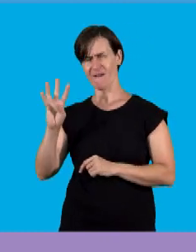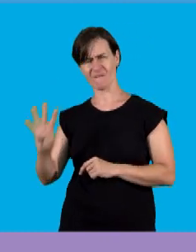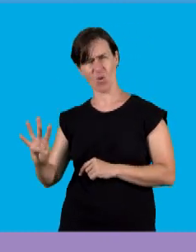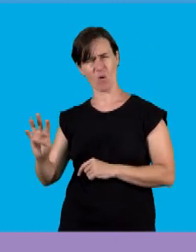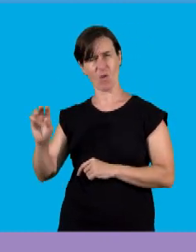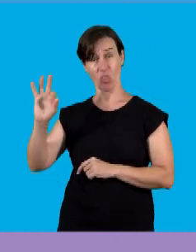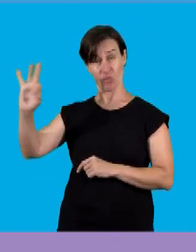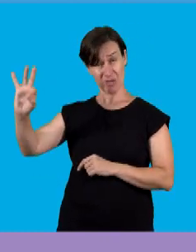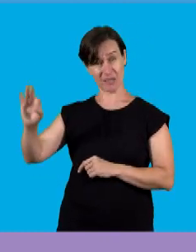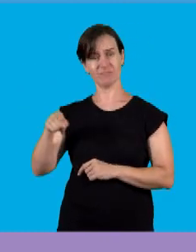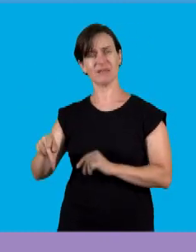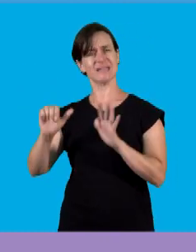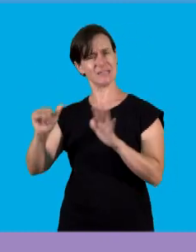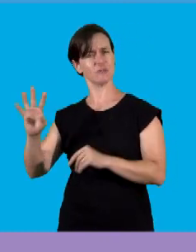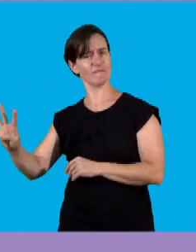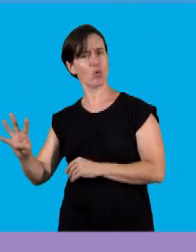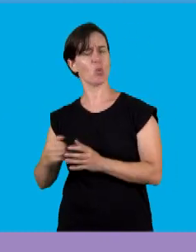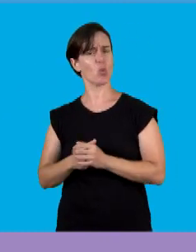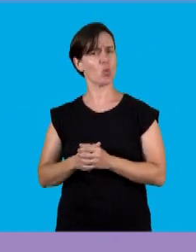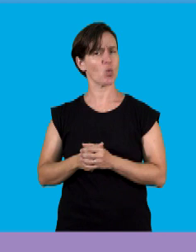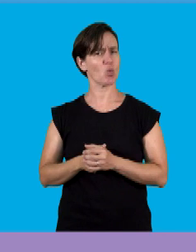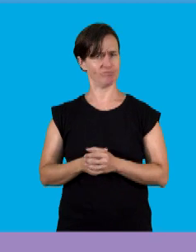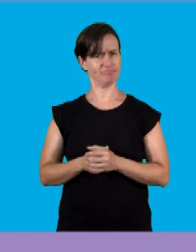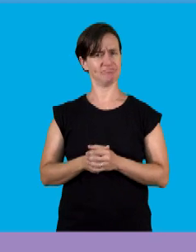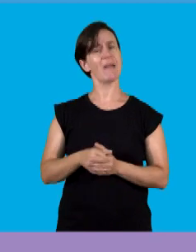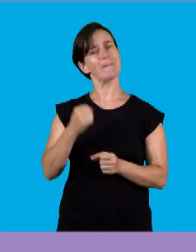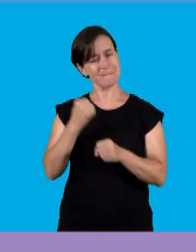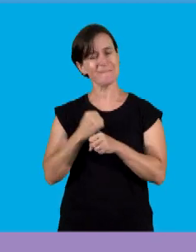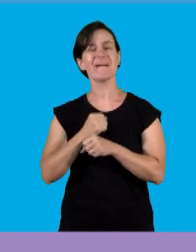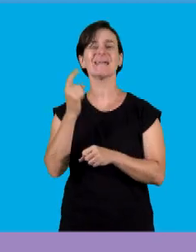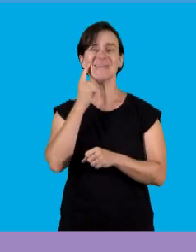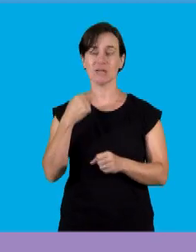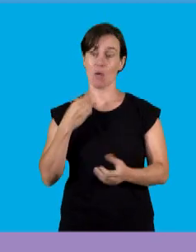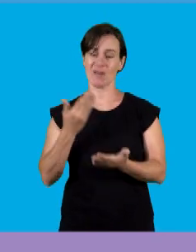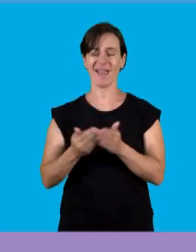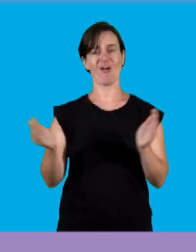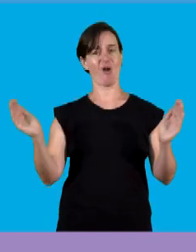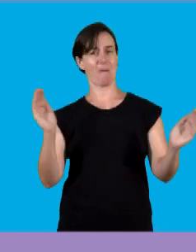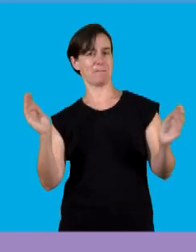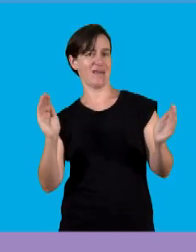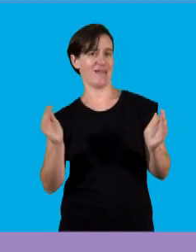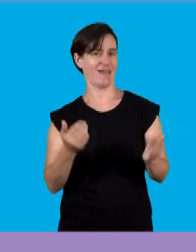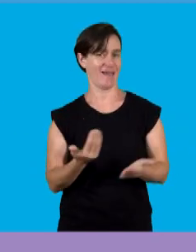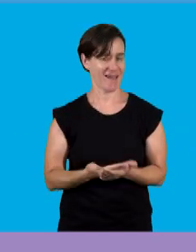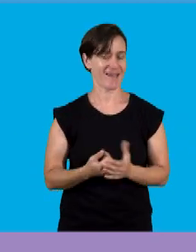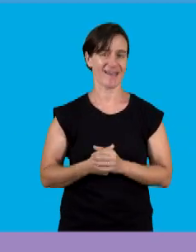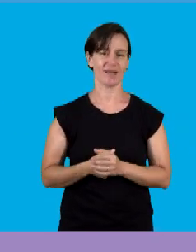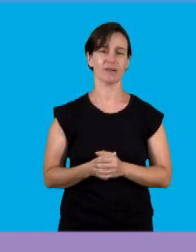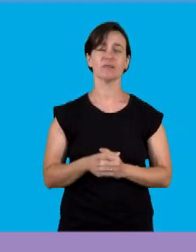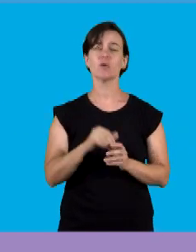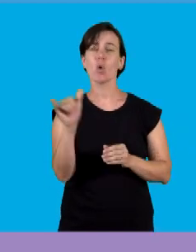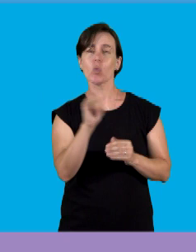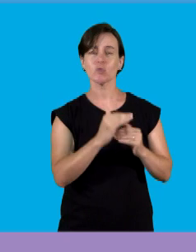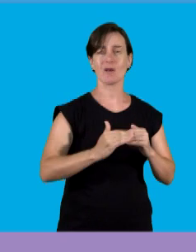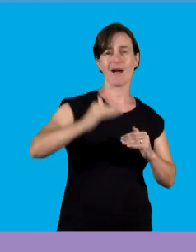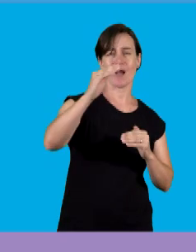4 exponent 3 is 64. Now doesn't that make it easier for us to compare those two numbers? Now which one